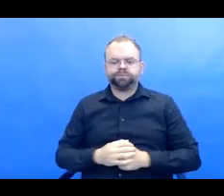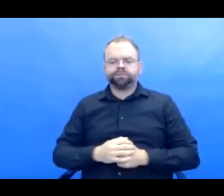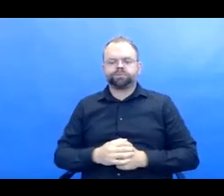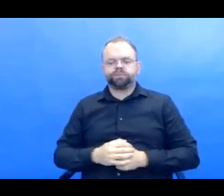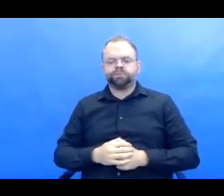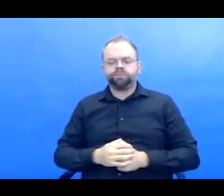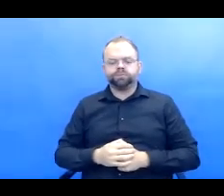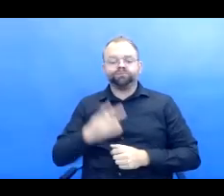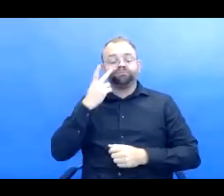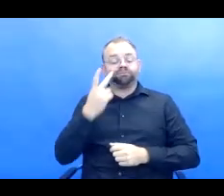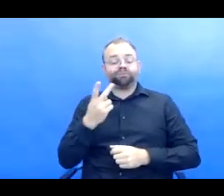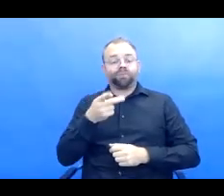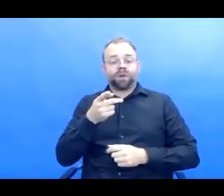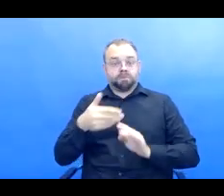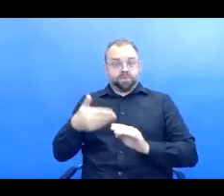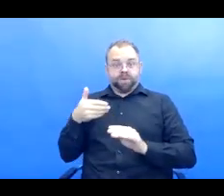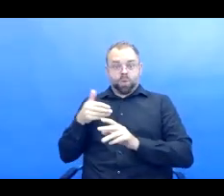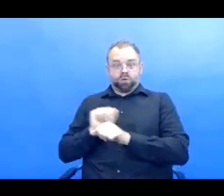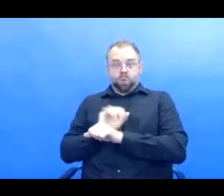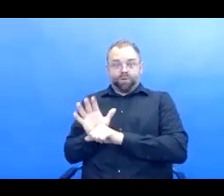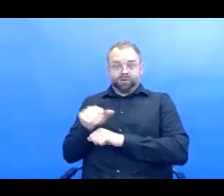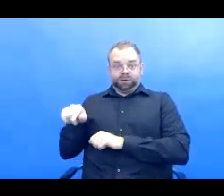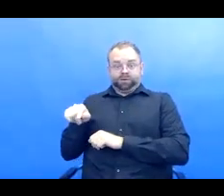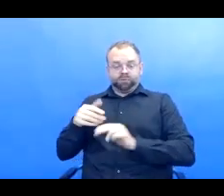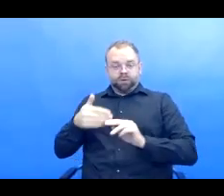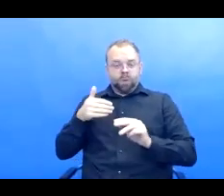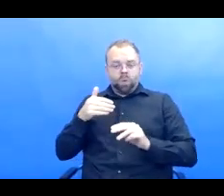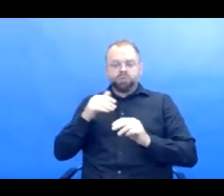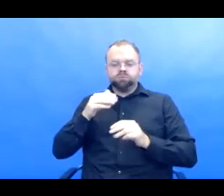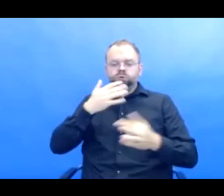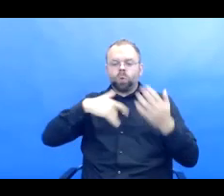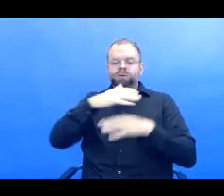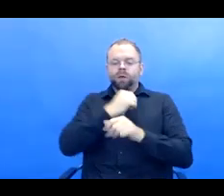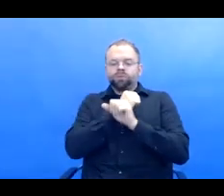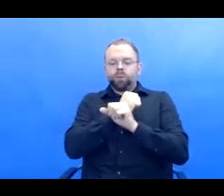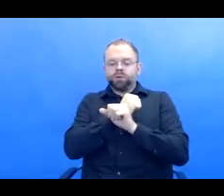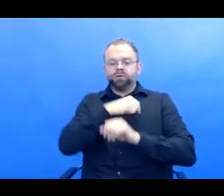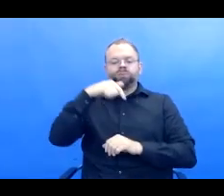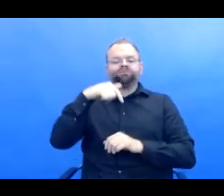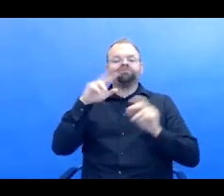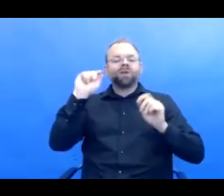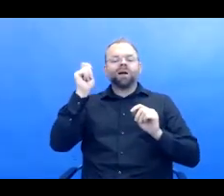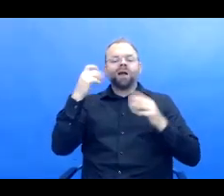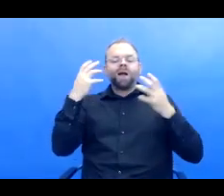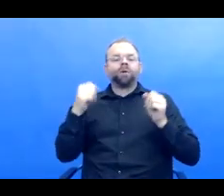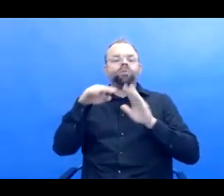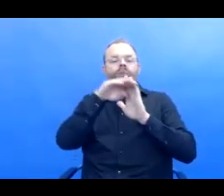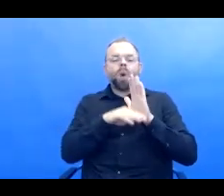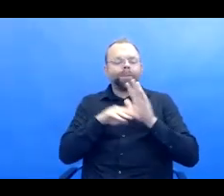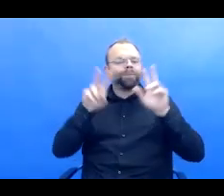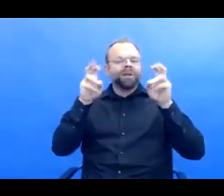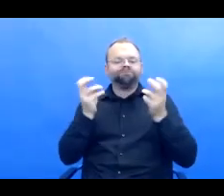or lift the community. And the objective of Inua Jamii is to provide a social protection system through regular